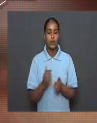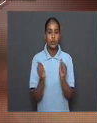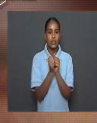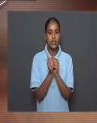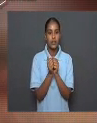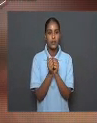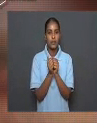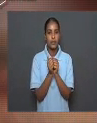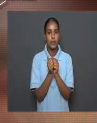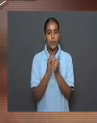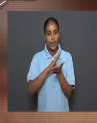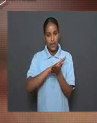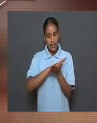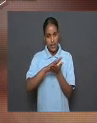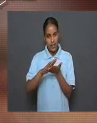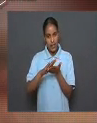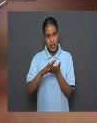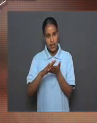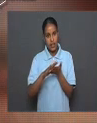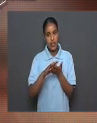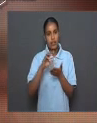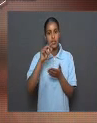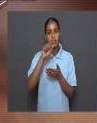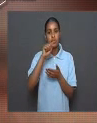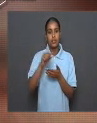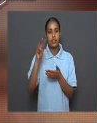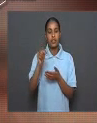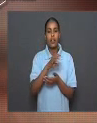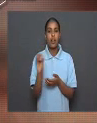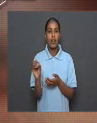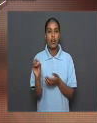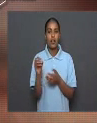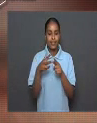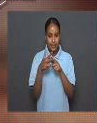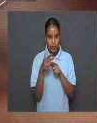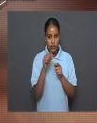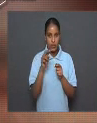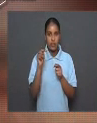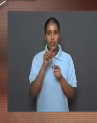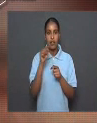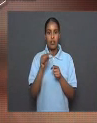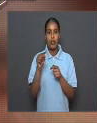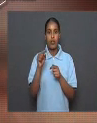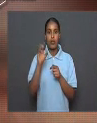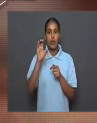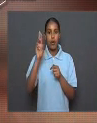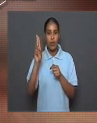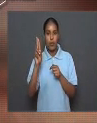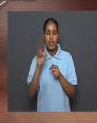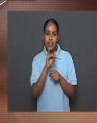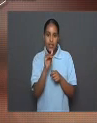then clean the strip of zinc and the strip of copper with